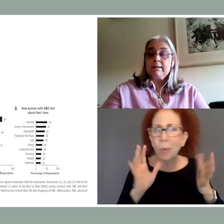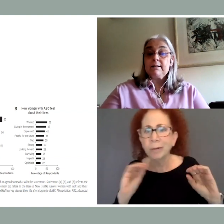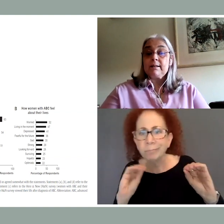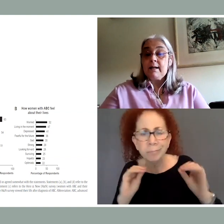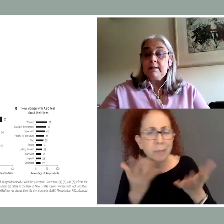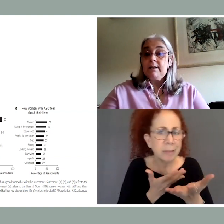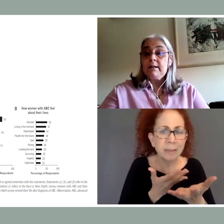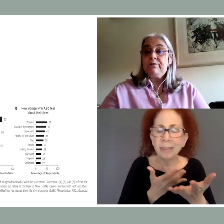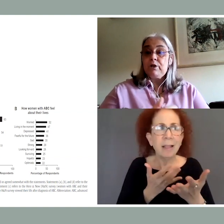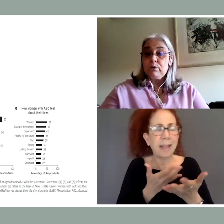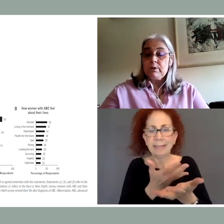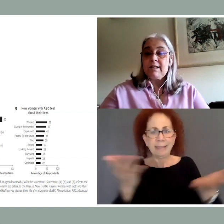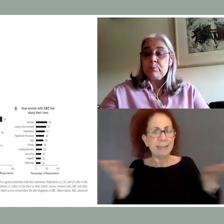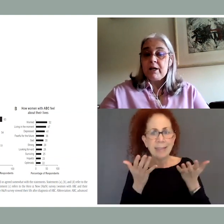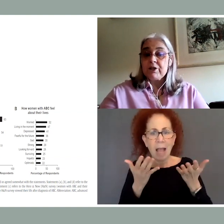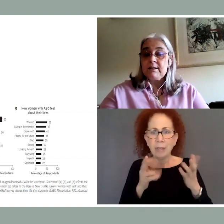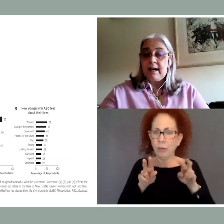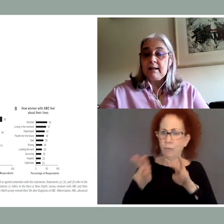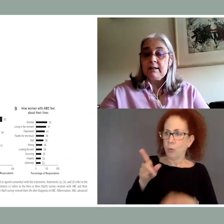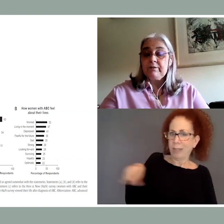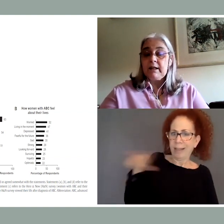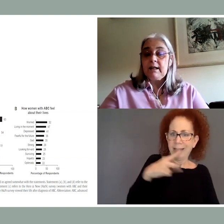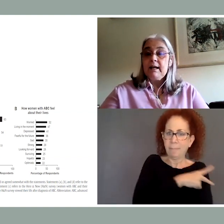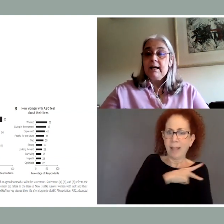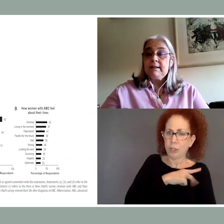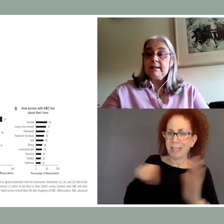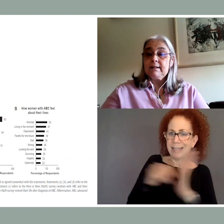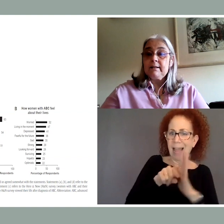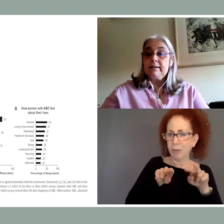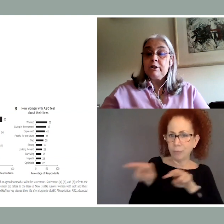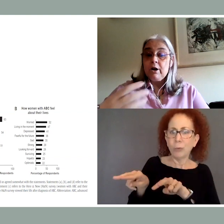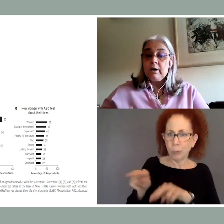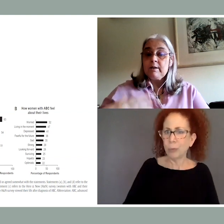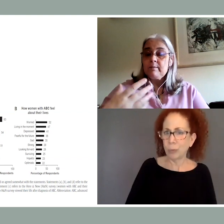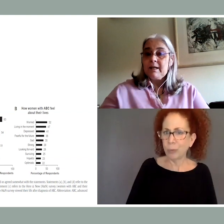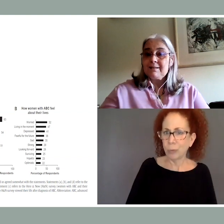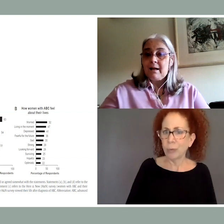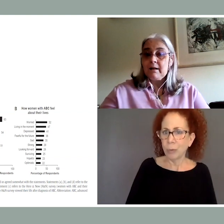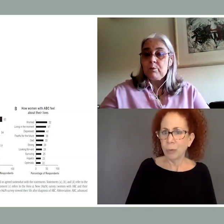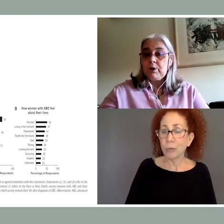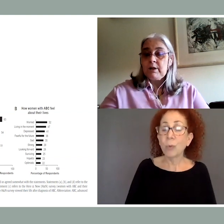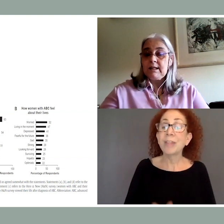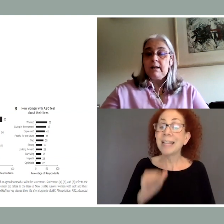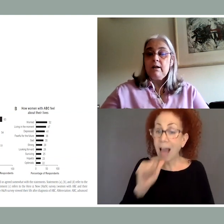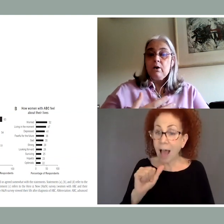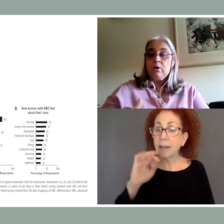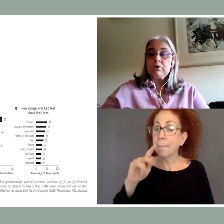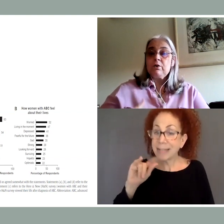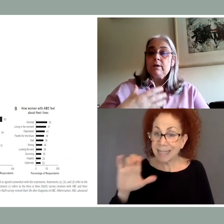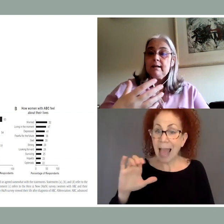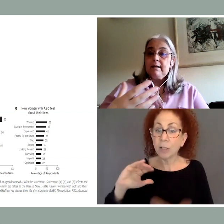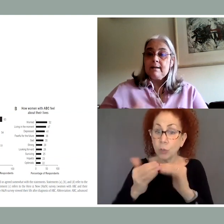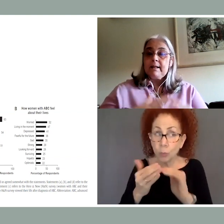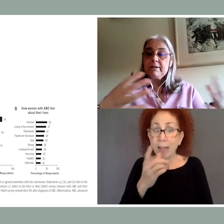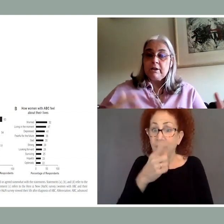that society views these patients negatively, and that the non-metastatic community